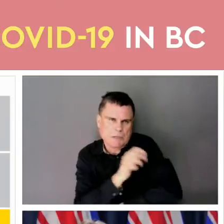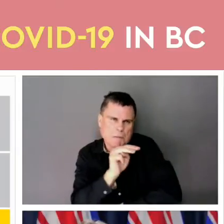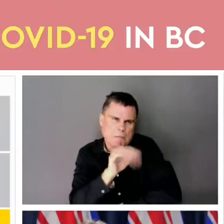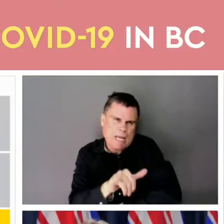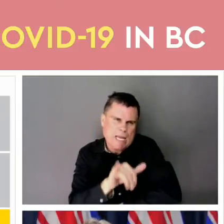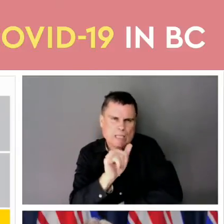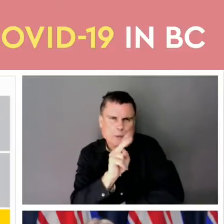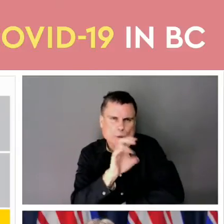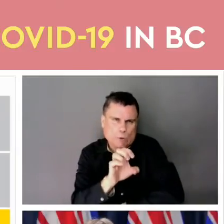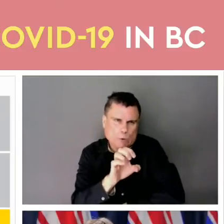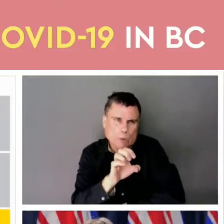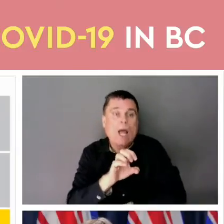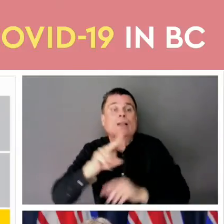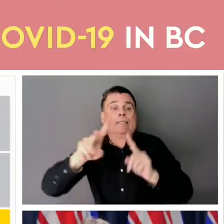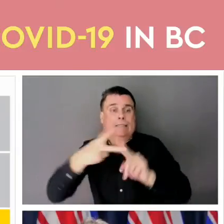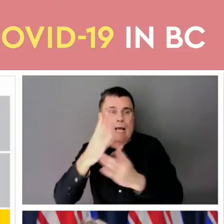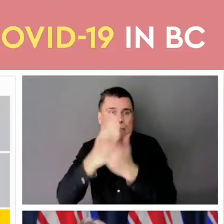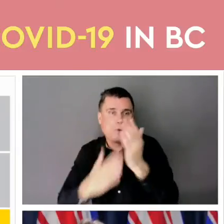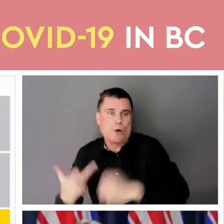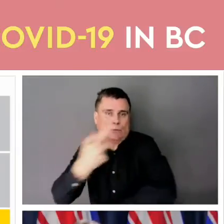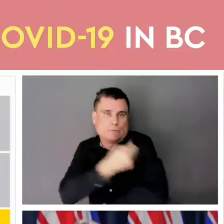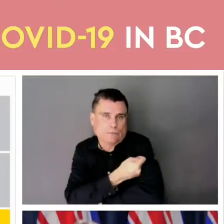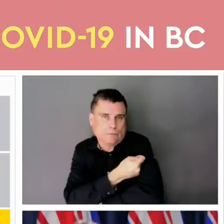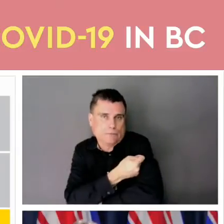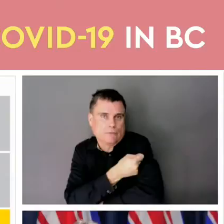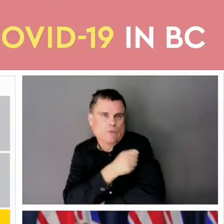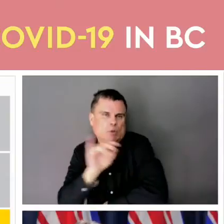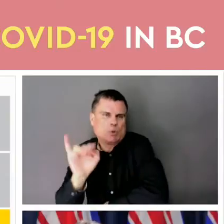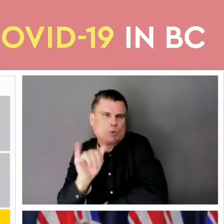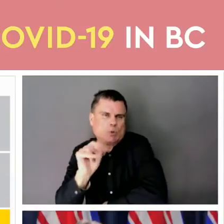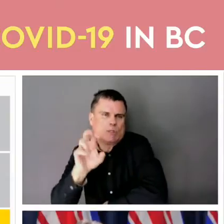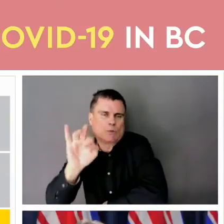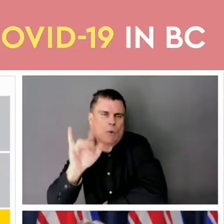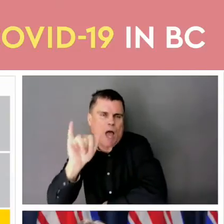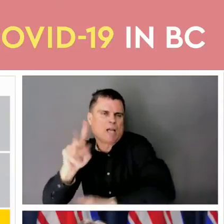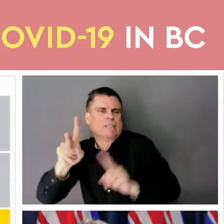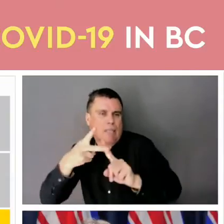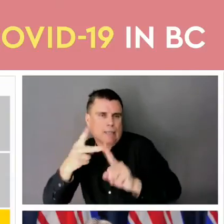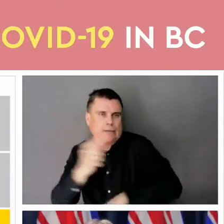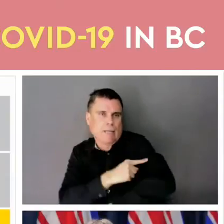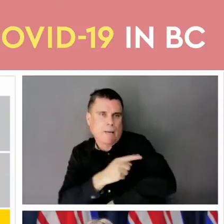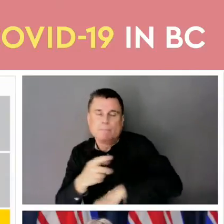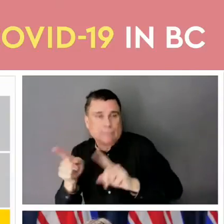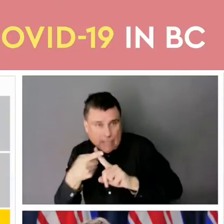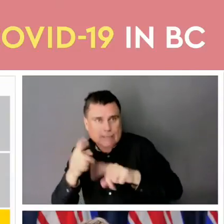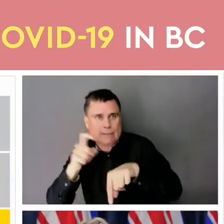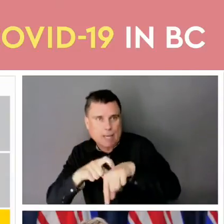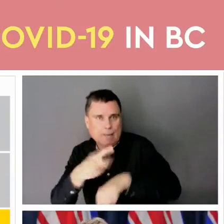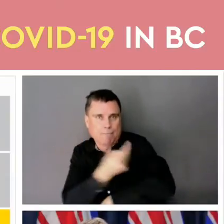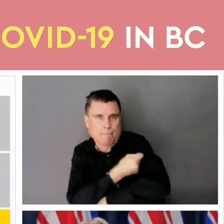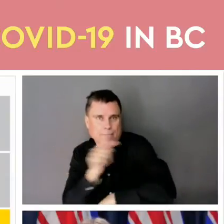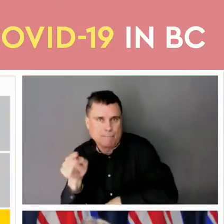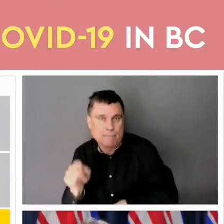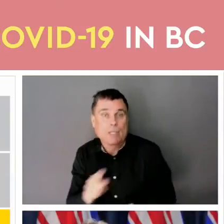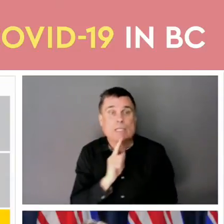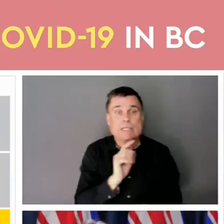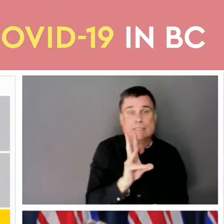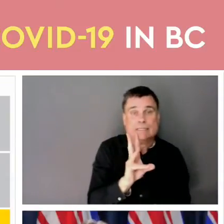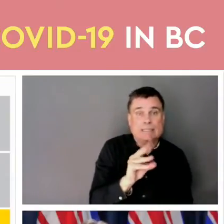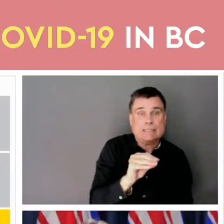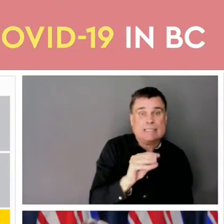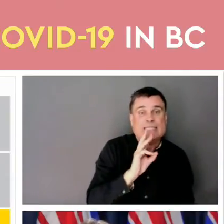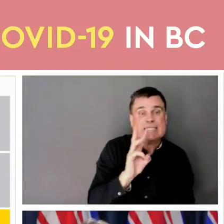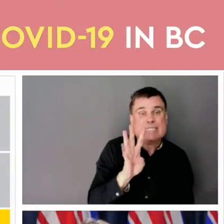shot 5 weeks later in June and July. And for those 60 to 64, we will likely not get to them until